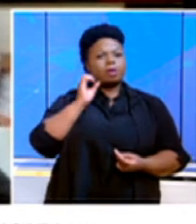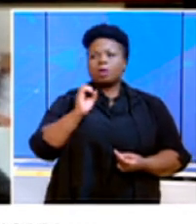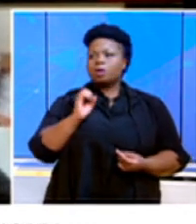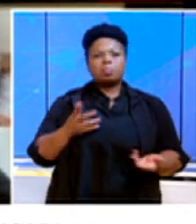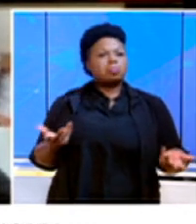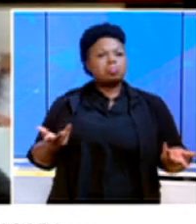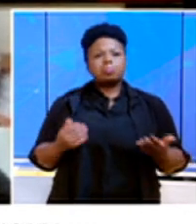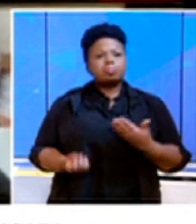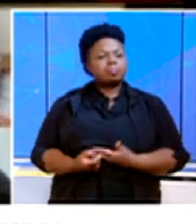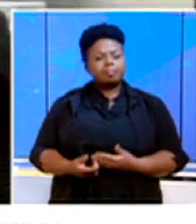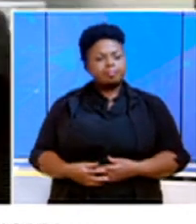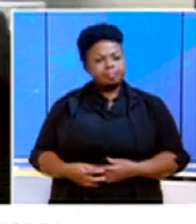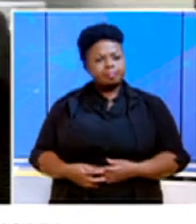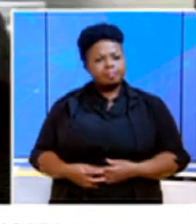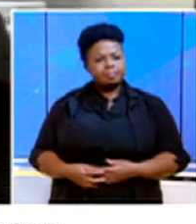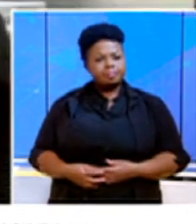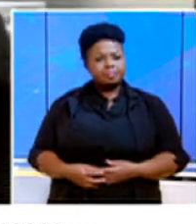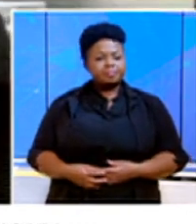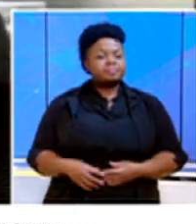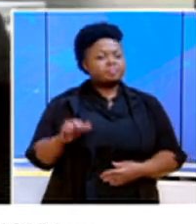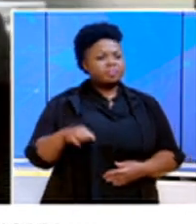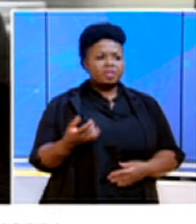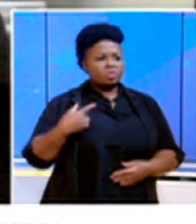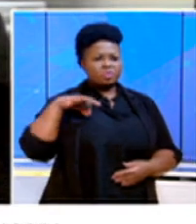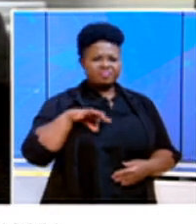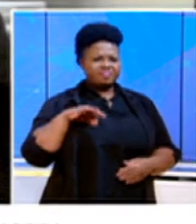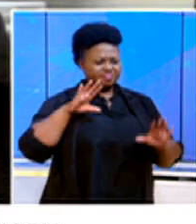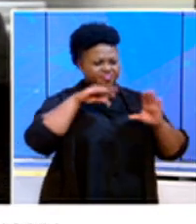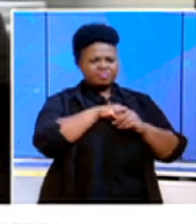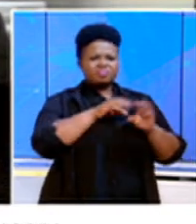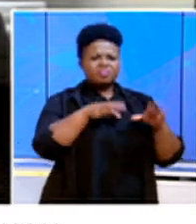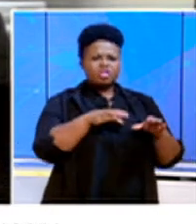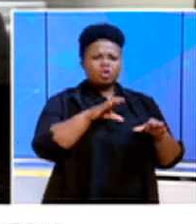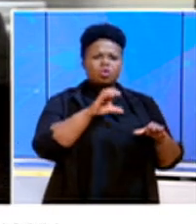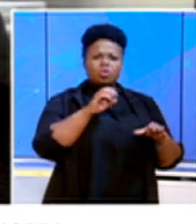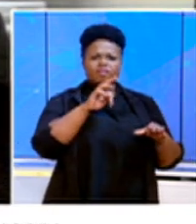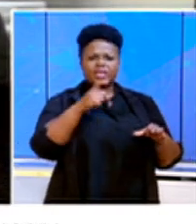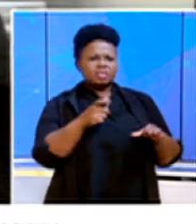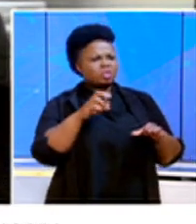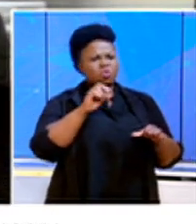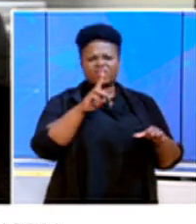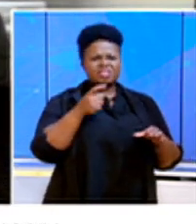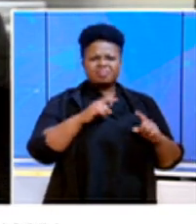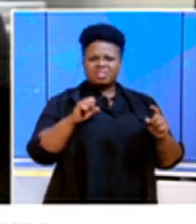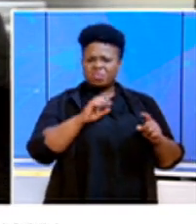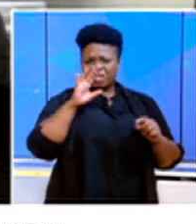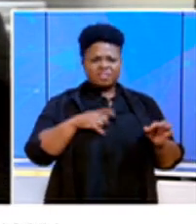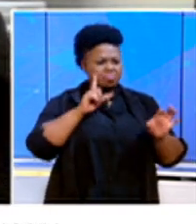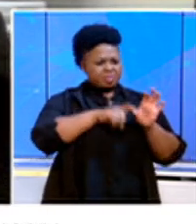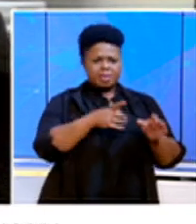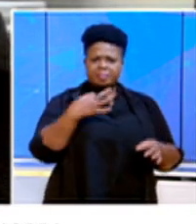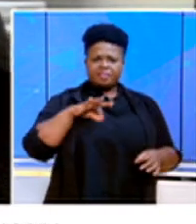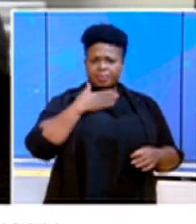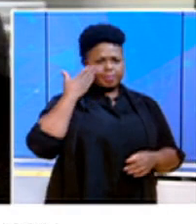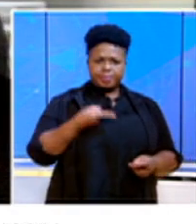has happened. Yeah. I mean, we haven't even been a beneficiary of COVAX, and that's all we kept on hearing was COVAX, COVAX, COVAX. And I mean,